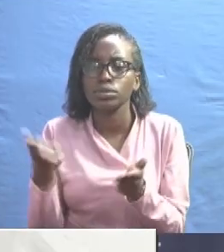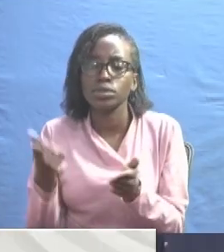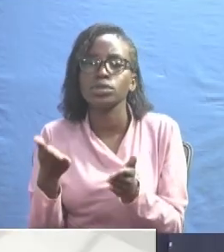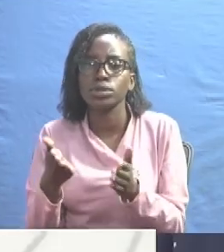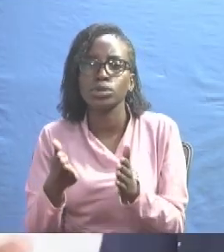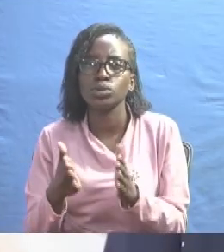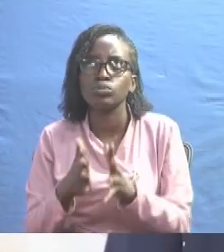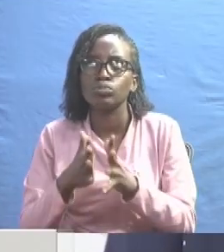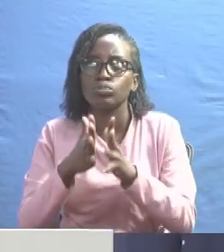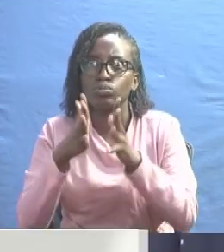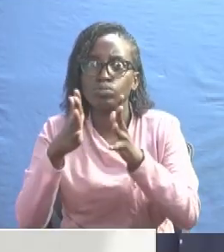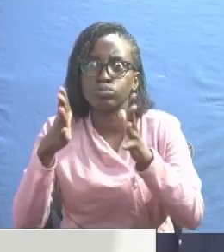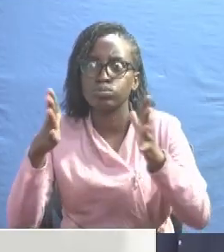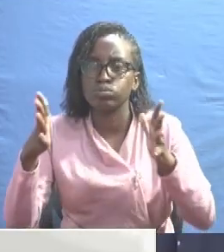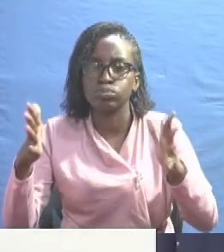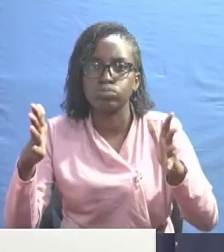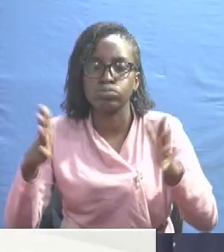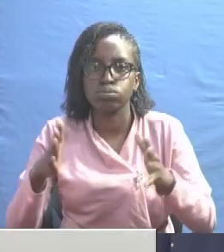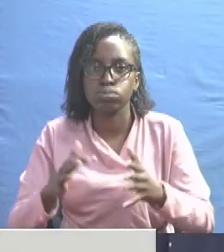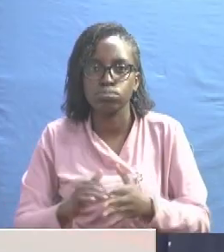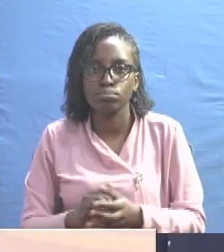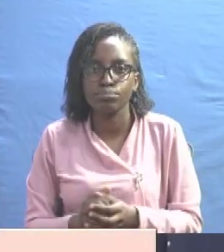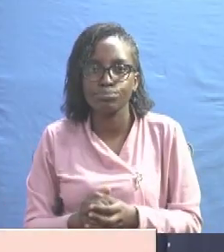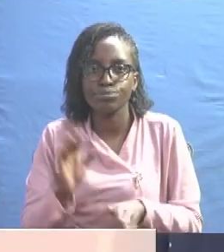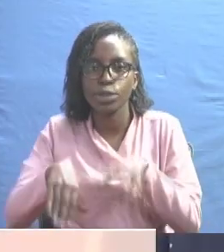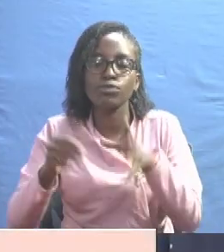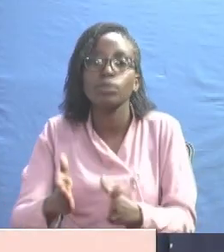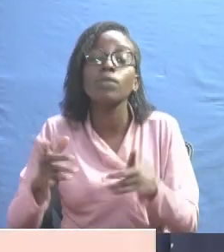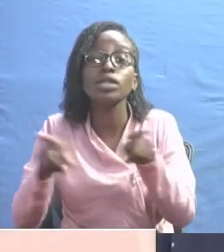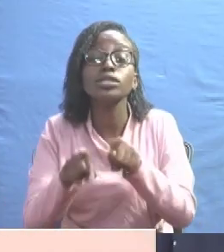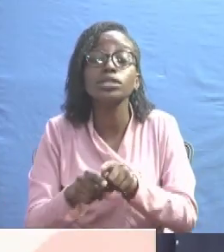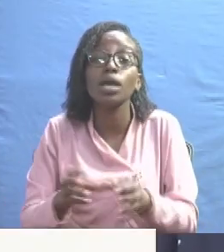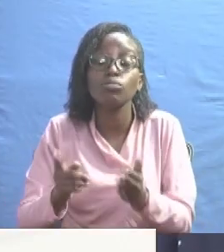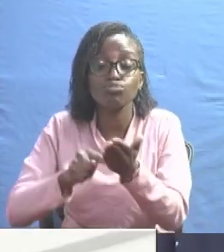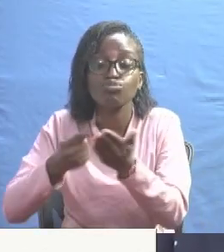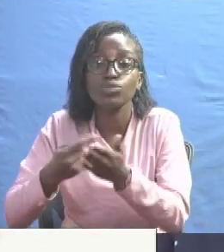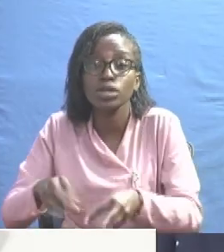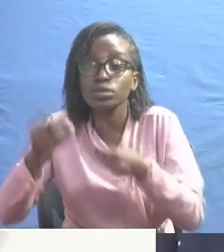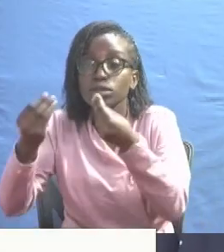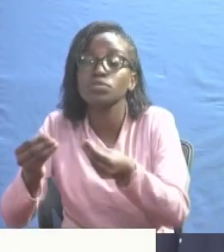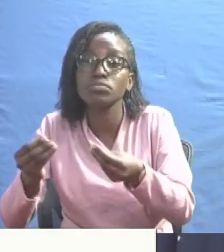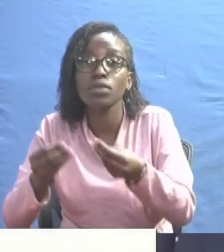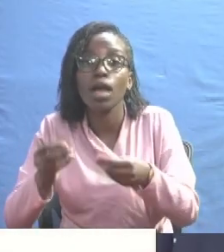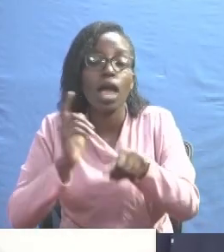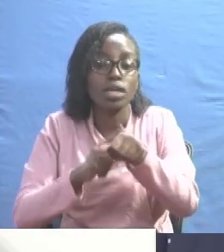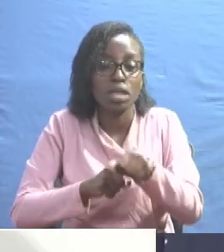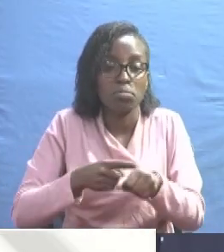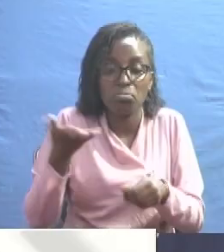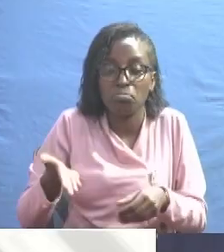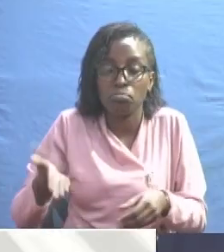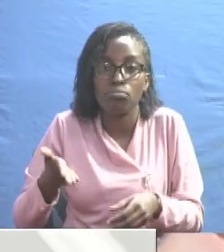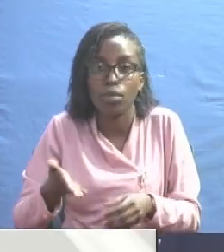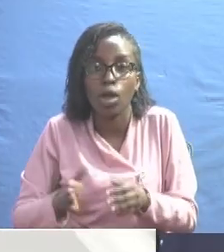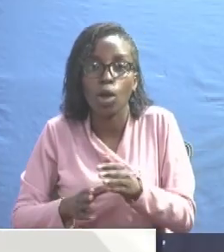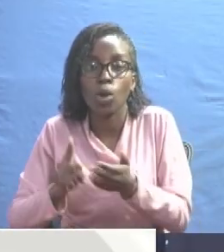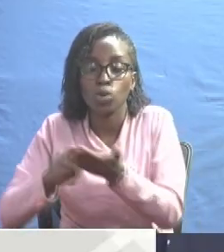huge. A lot of farmers are producing rice there, but because there are no milling facilities, that rice ends